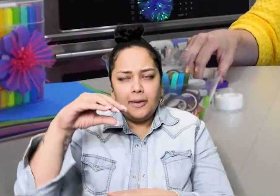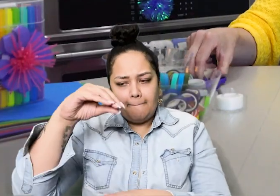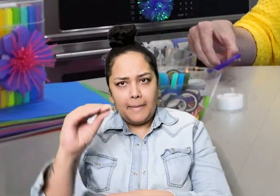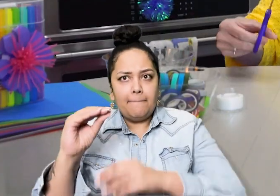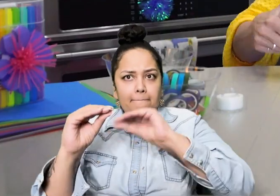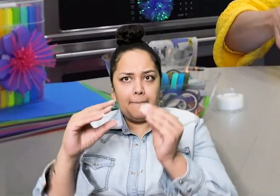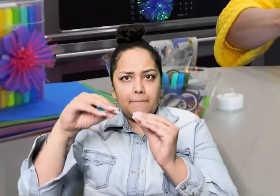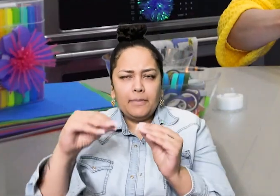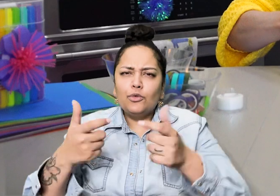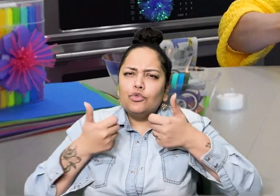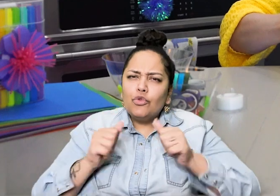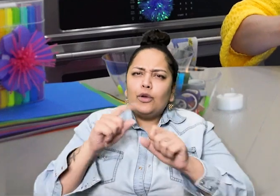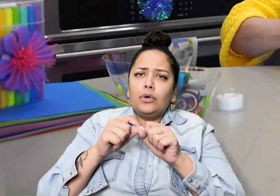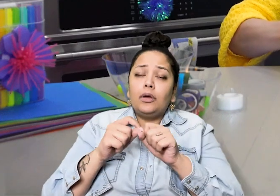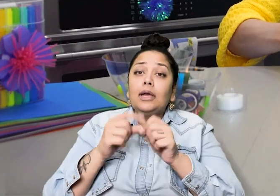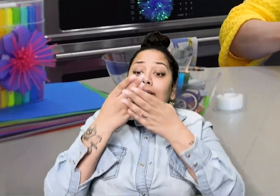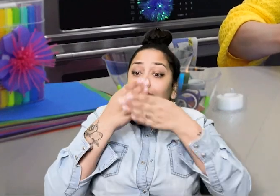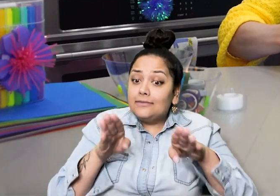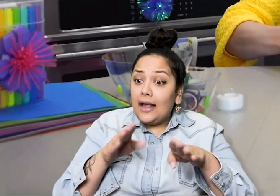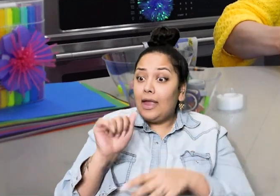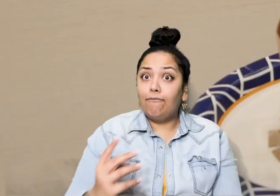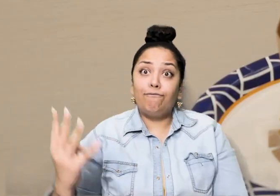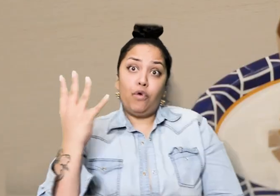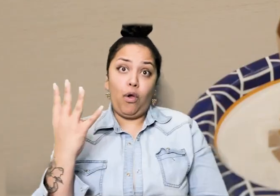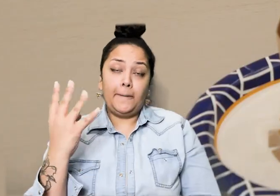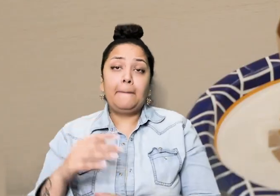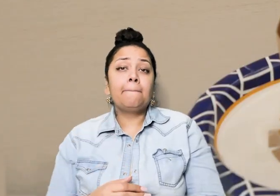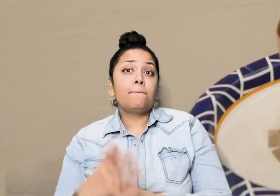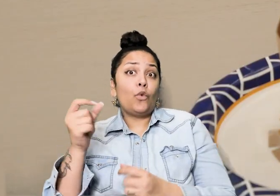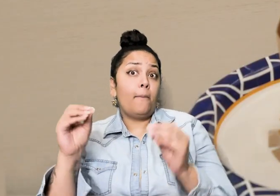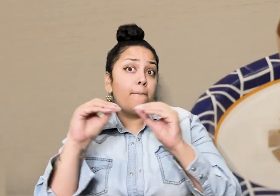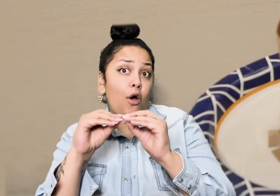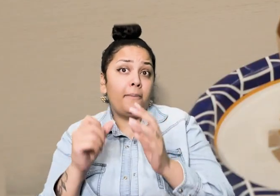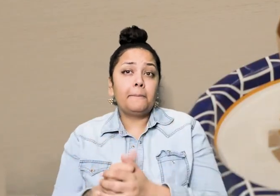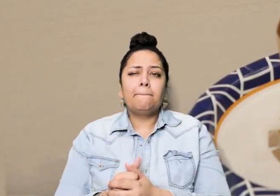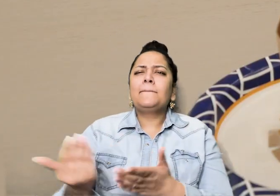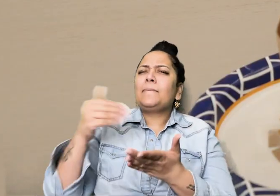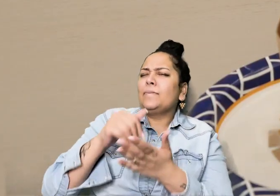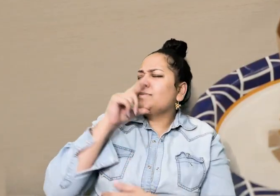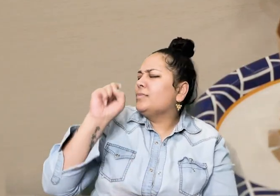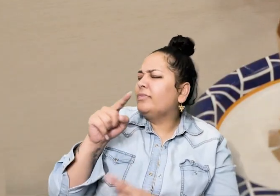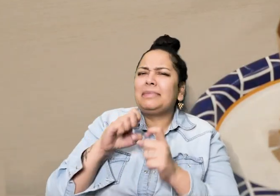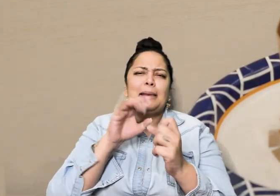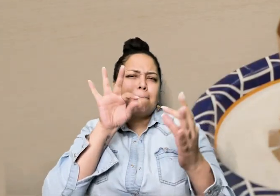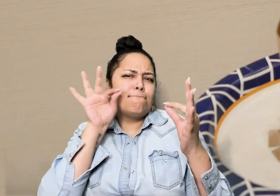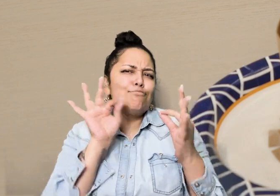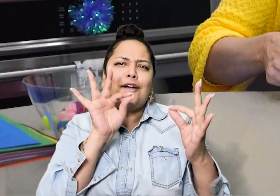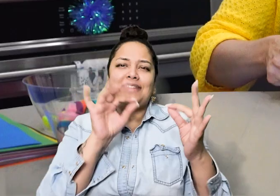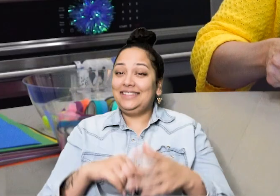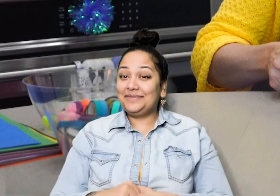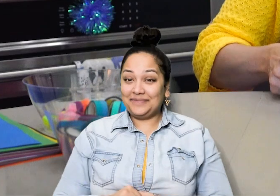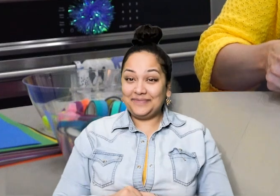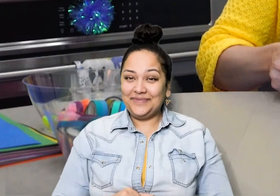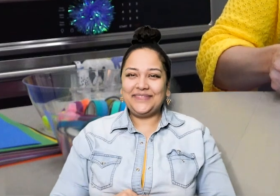cut it in 3s. Maybe when you're doing it, you could try cutting it in 4s or